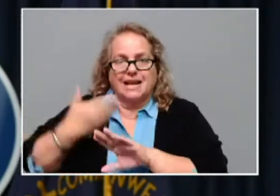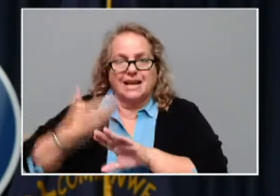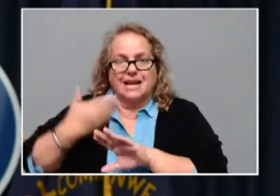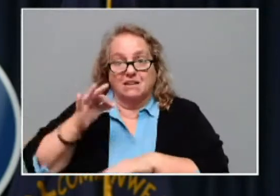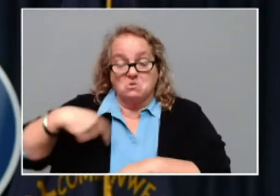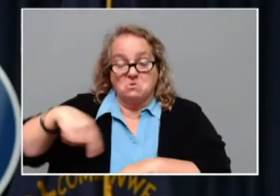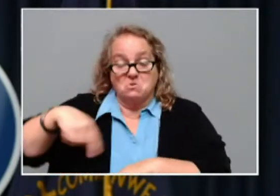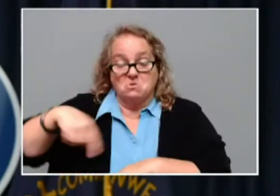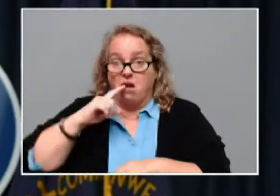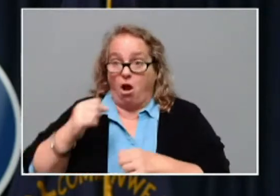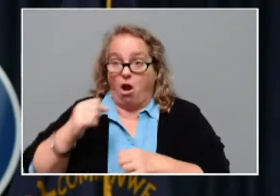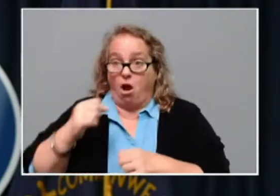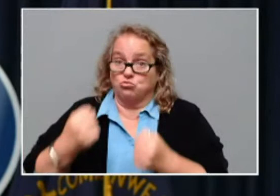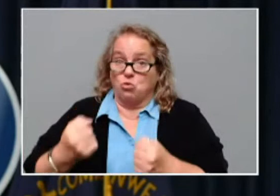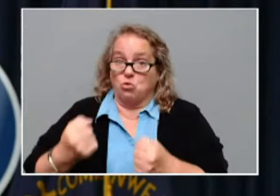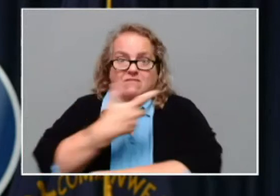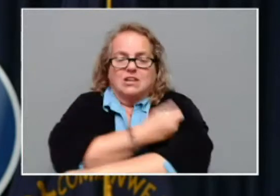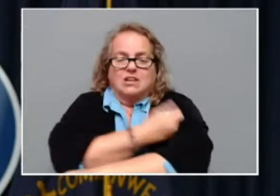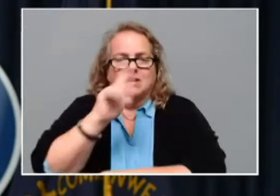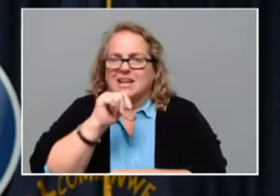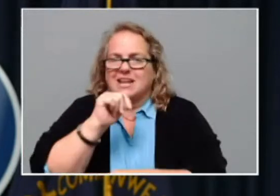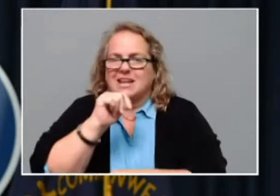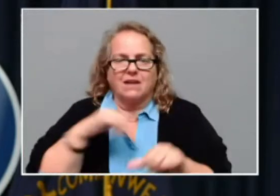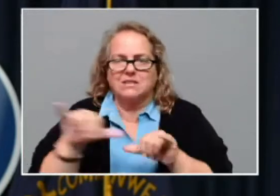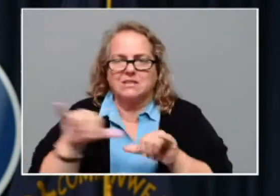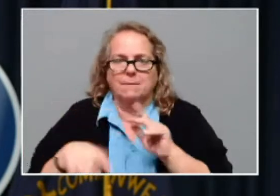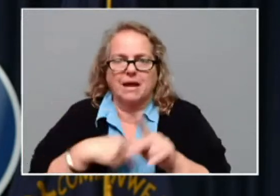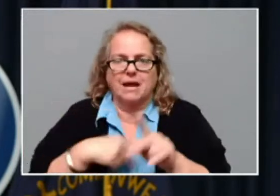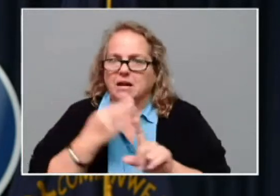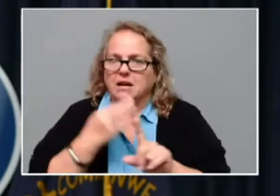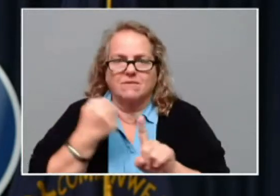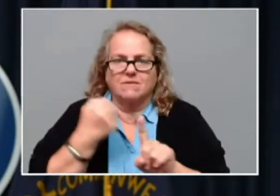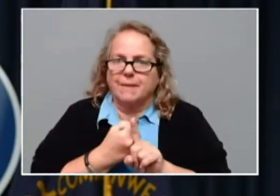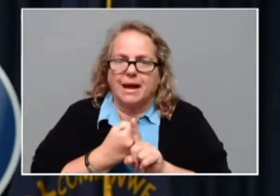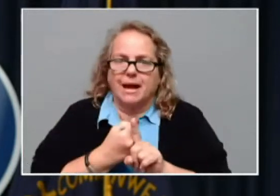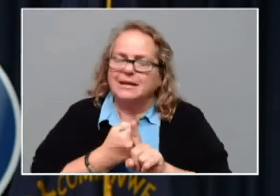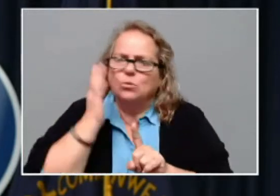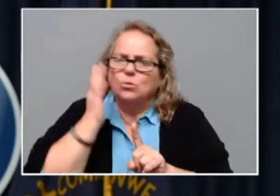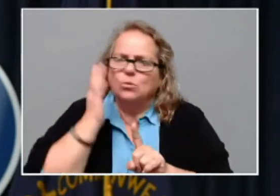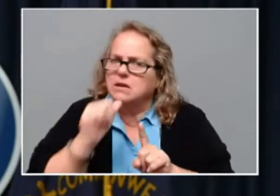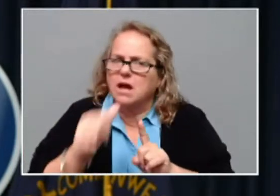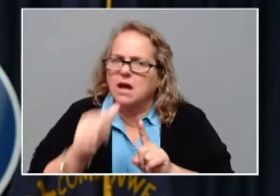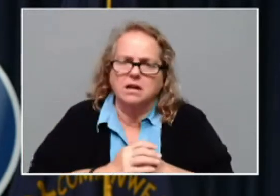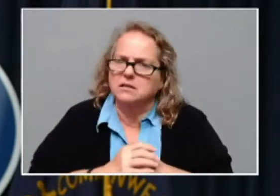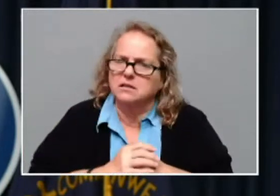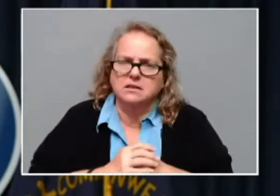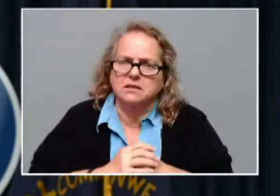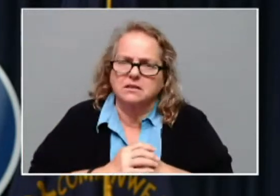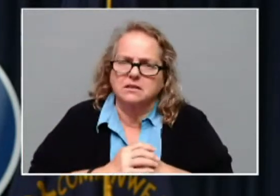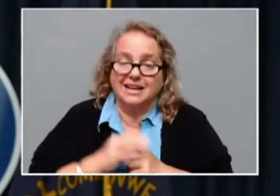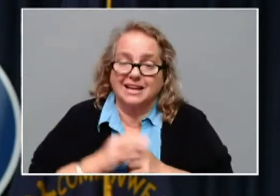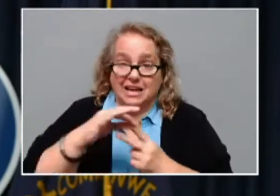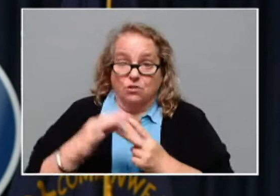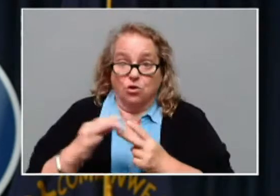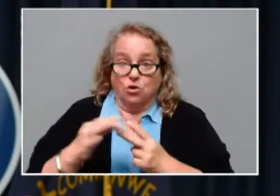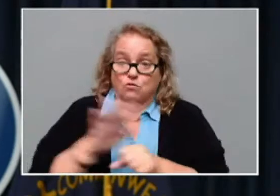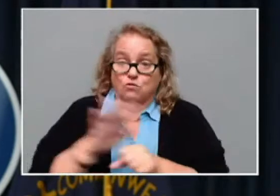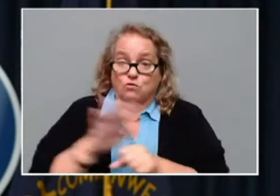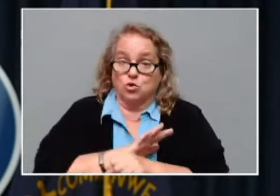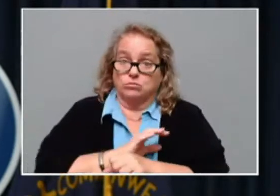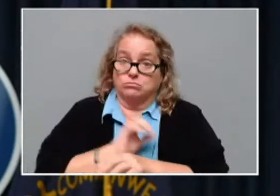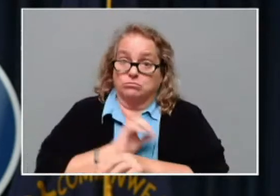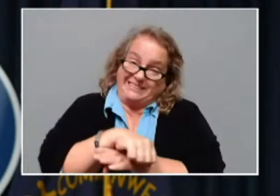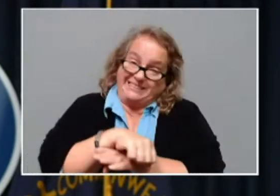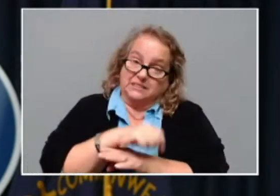won't have the same impact. It simply will not. So whether it's fully defeating the virus, which I think may well happen, or whether